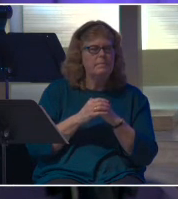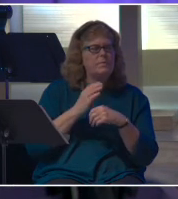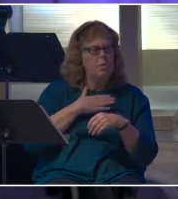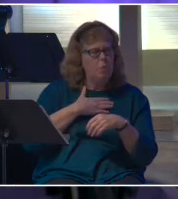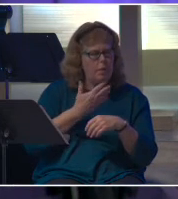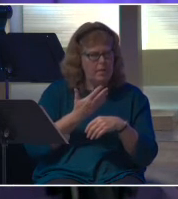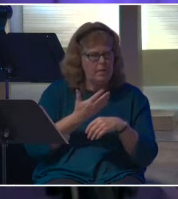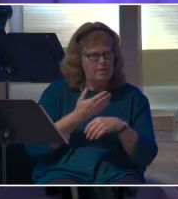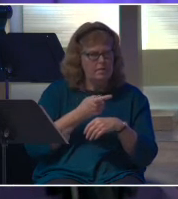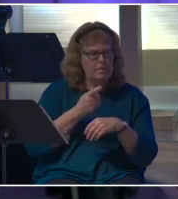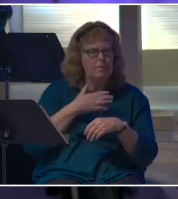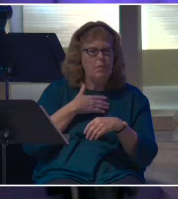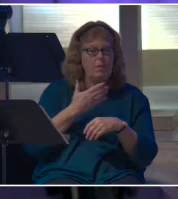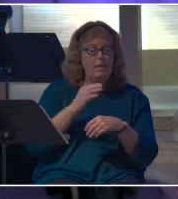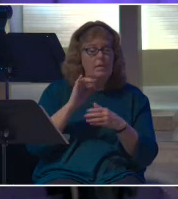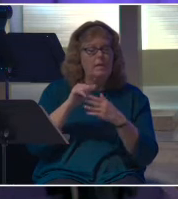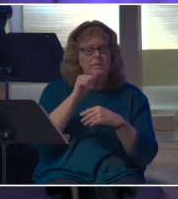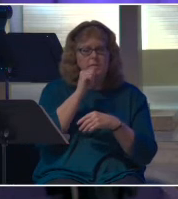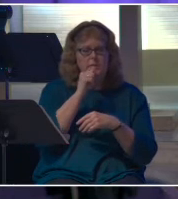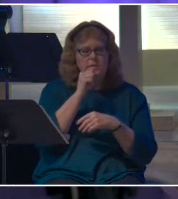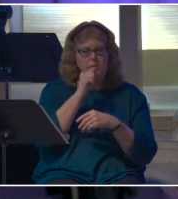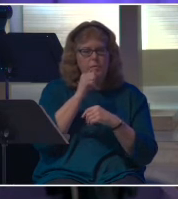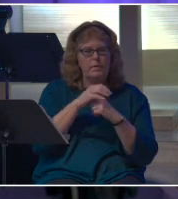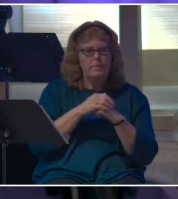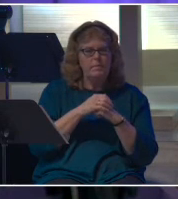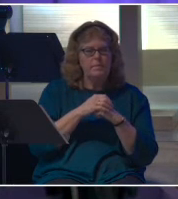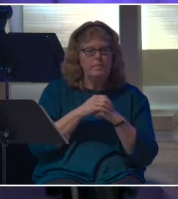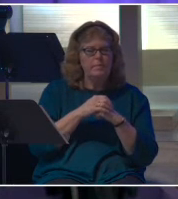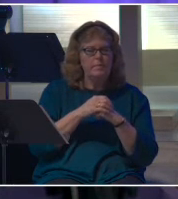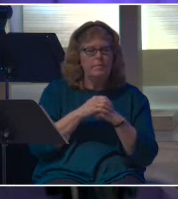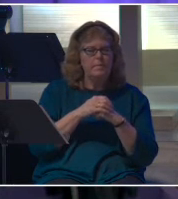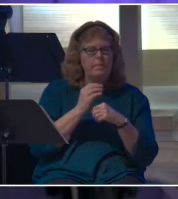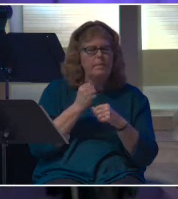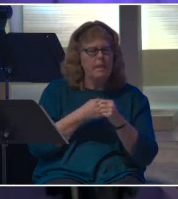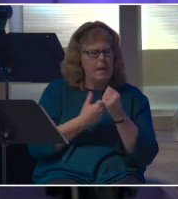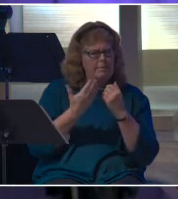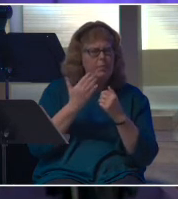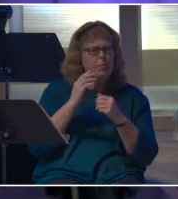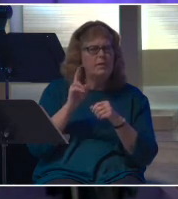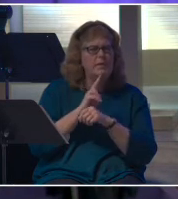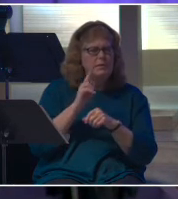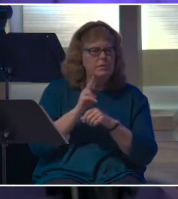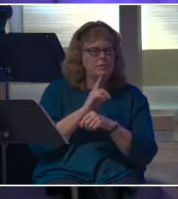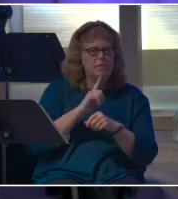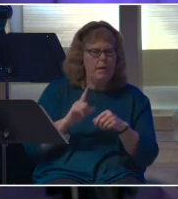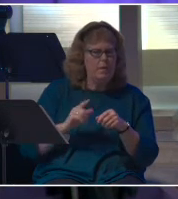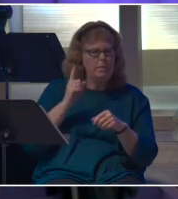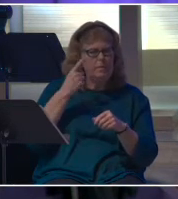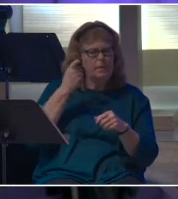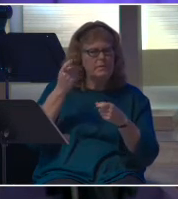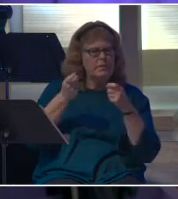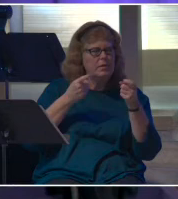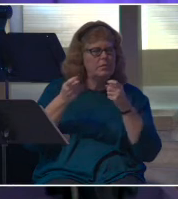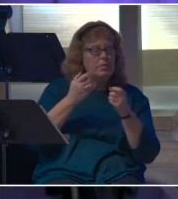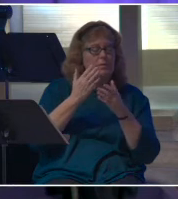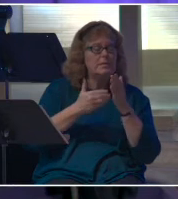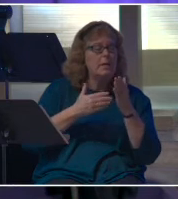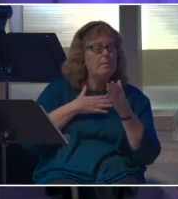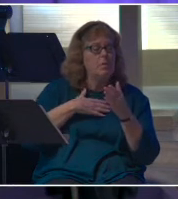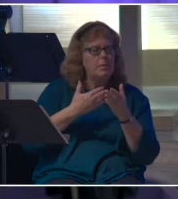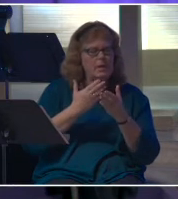Willingly. Because here's the secret. Everyone ends up being a vessel of the Lord and his sovereignty. Some are willing and some are